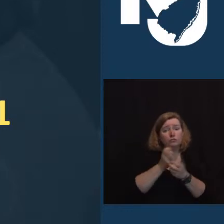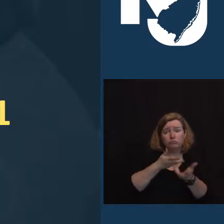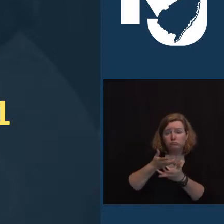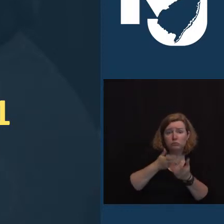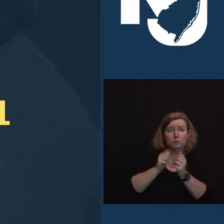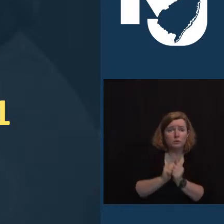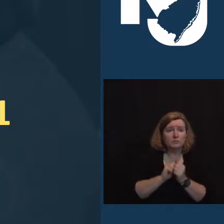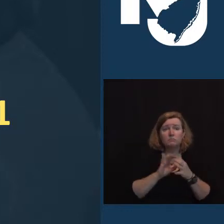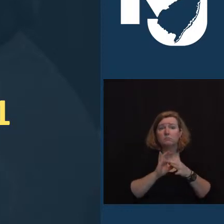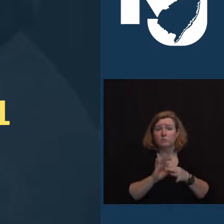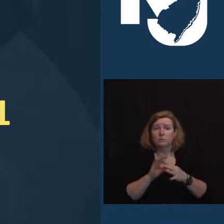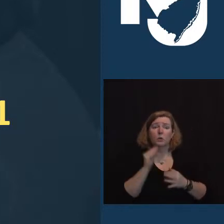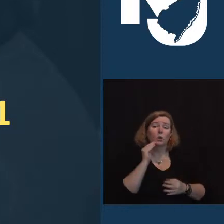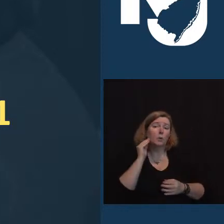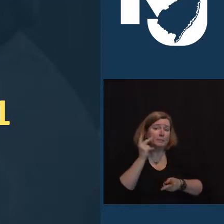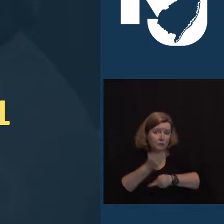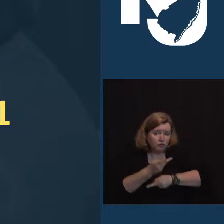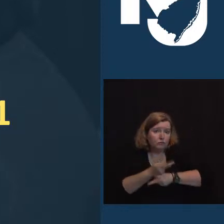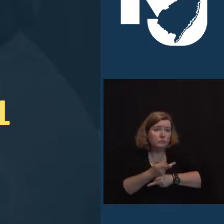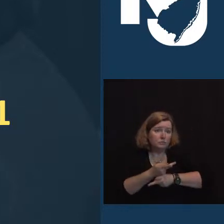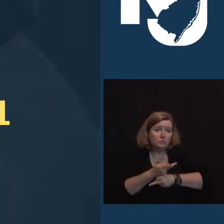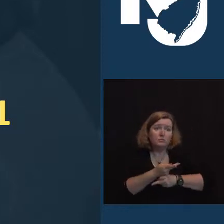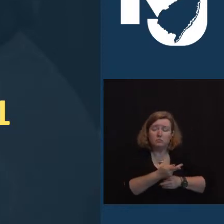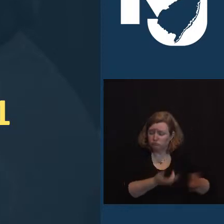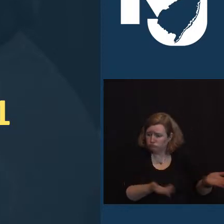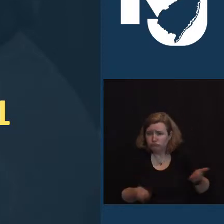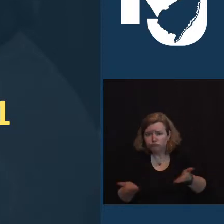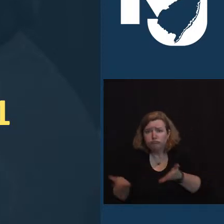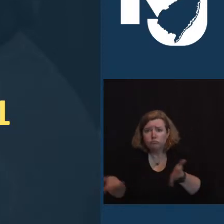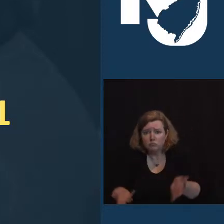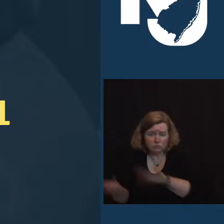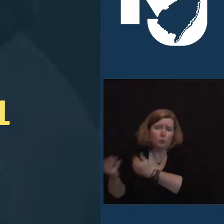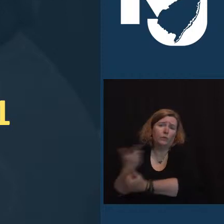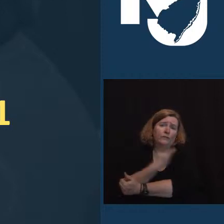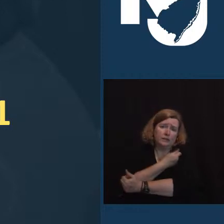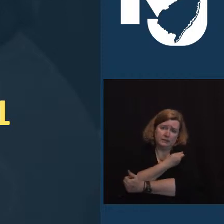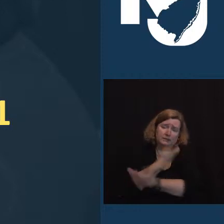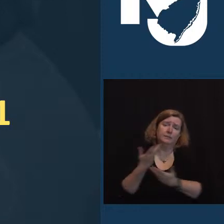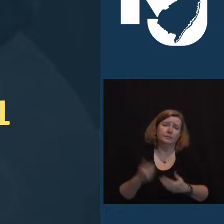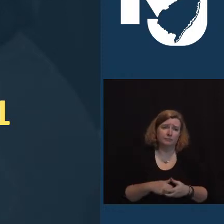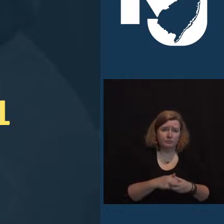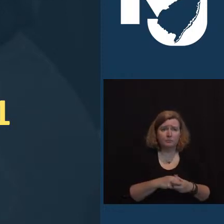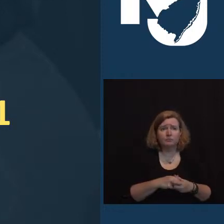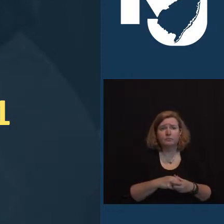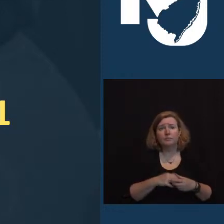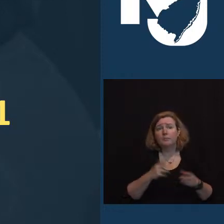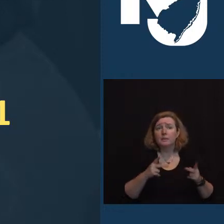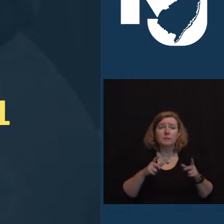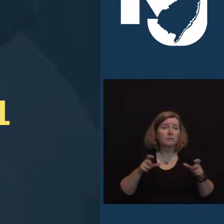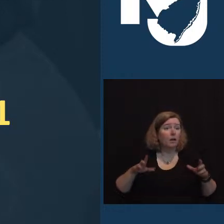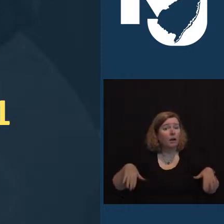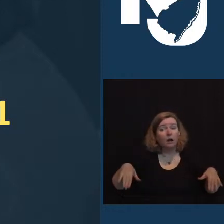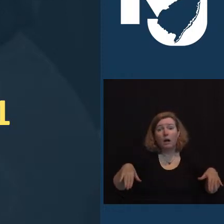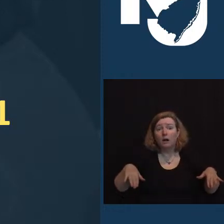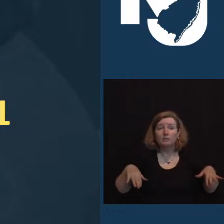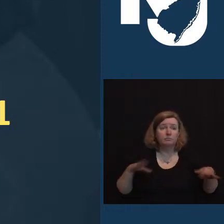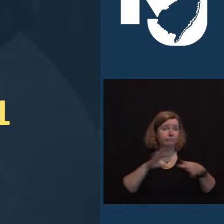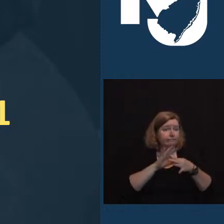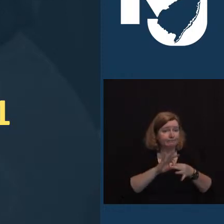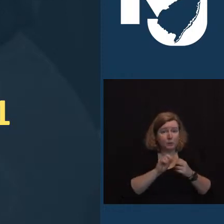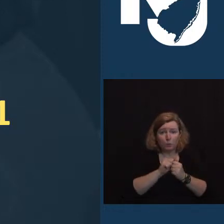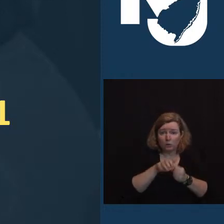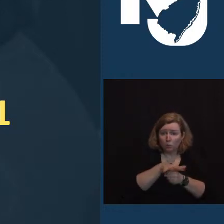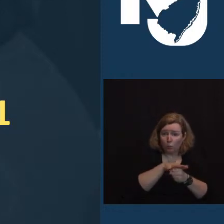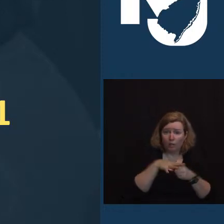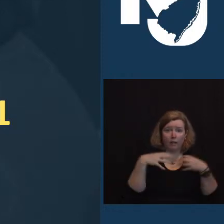agencies to vaccinate folks in their homes. Individuals who have yet to be connected with their local health department or a